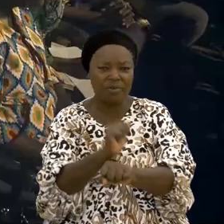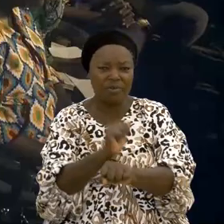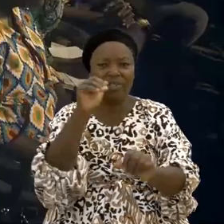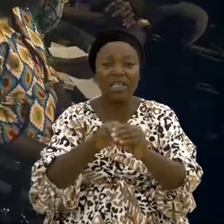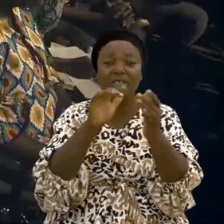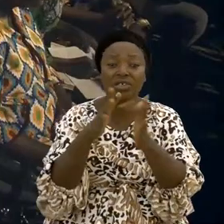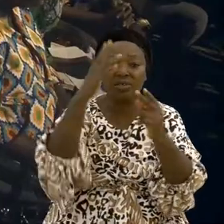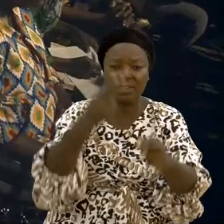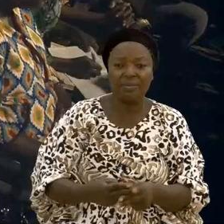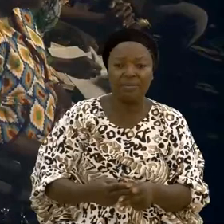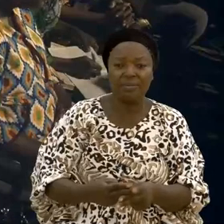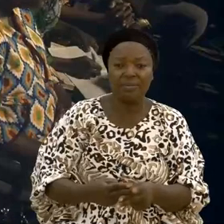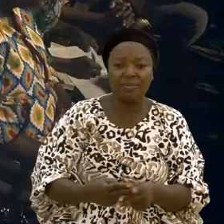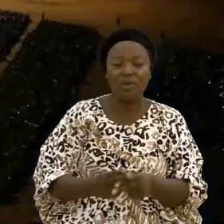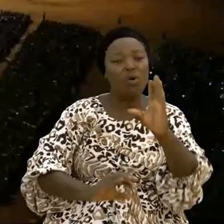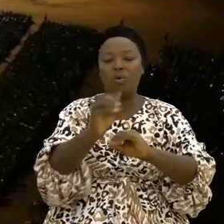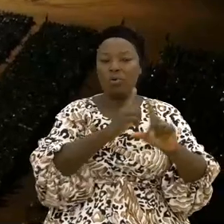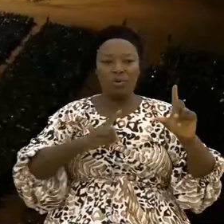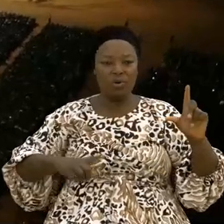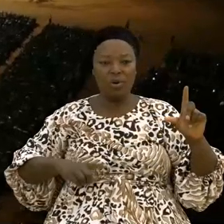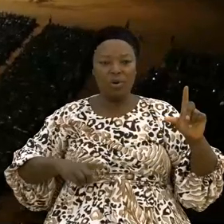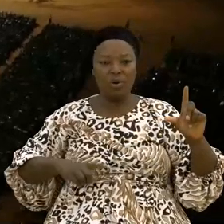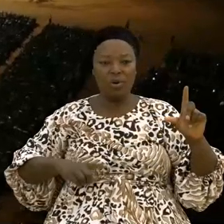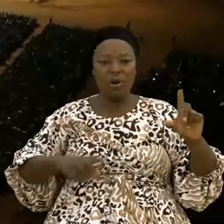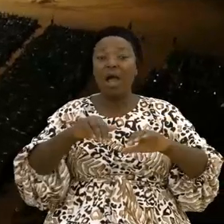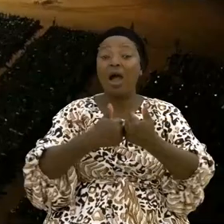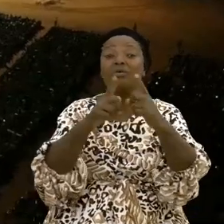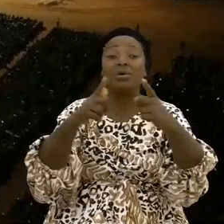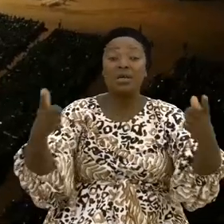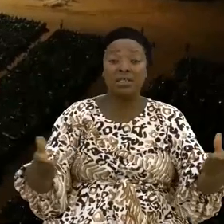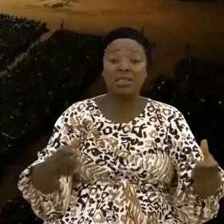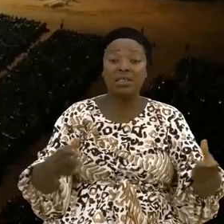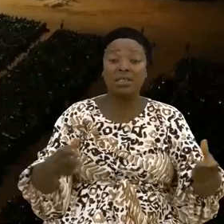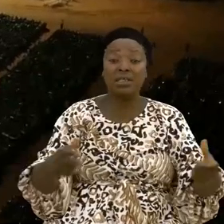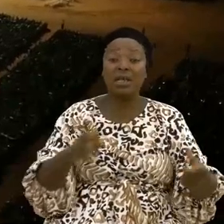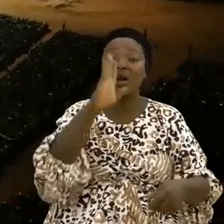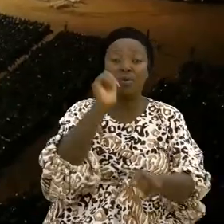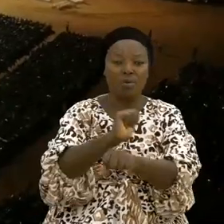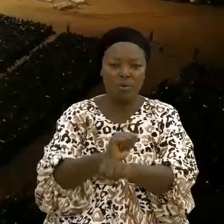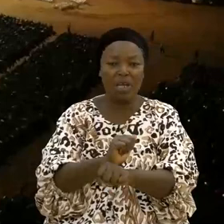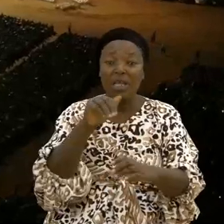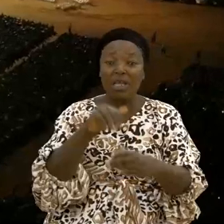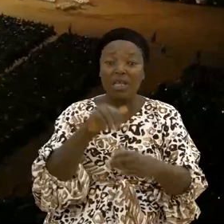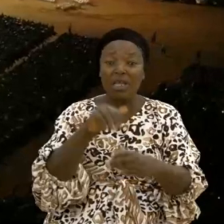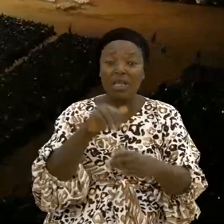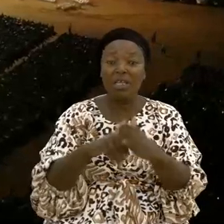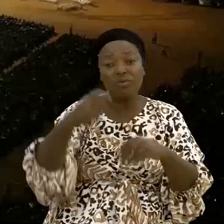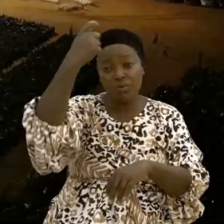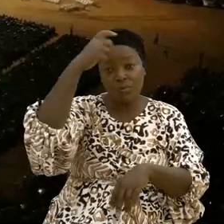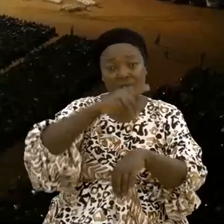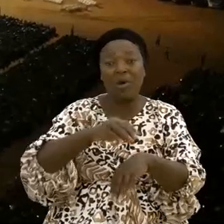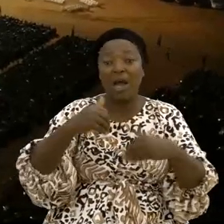Jesus' name. O Lord, how manifold are thy works, in wisdom as